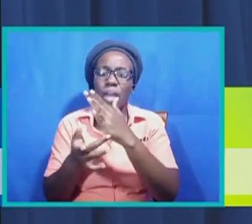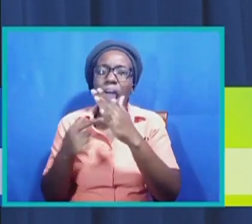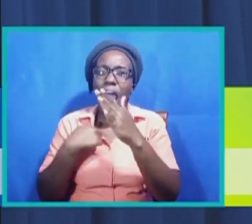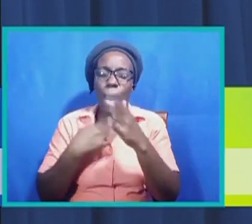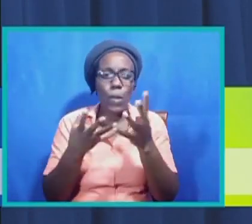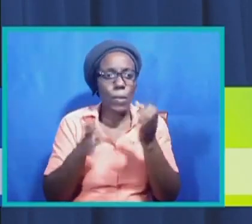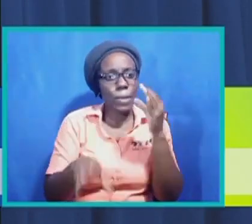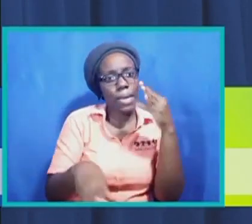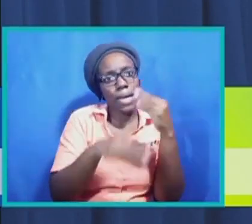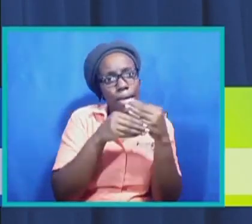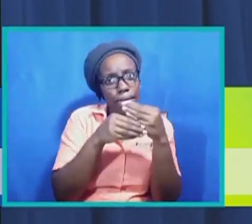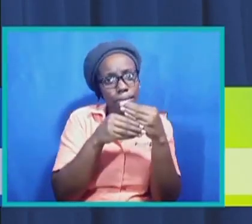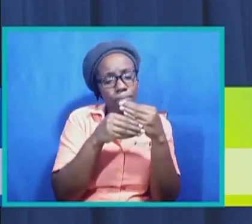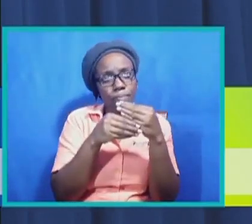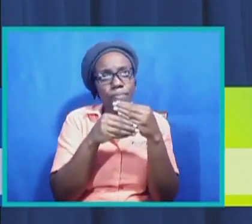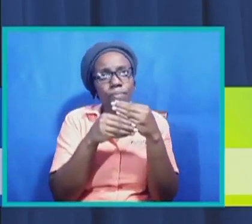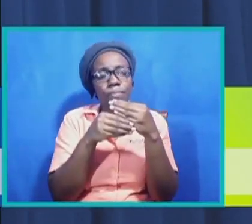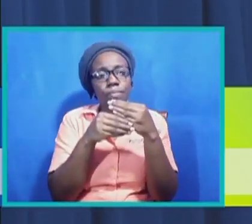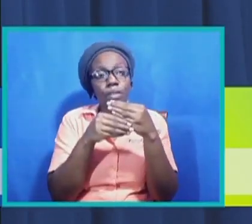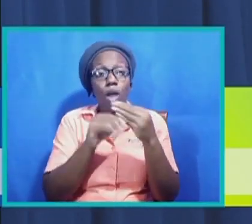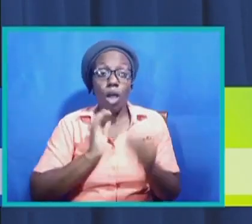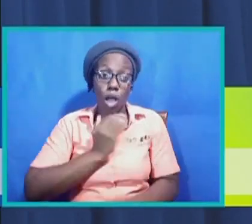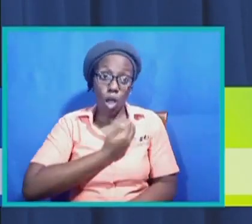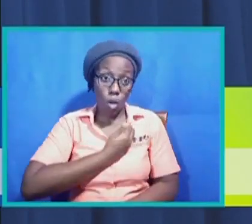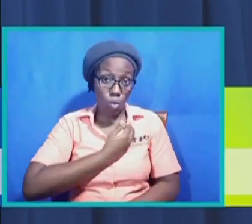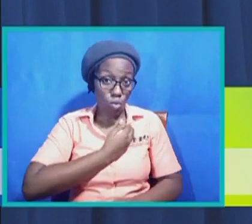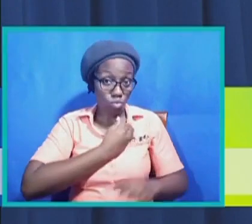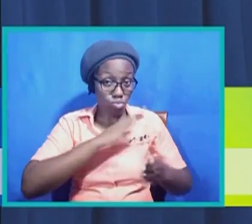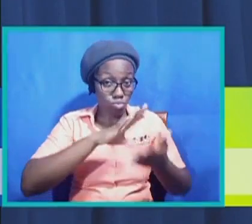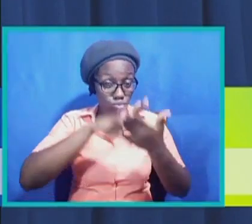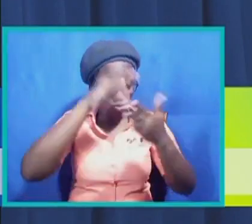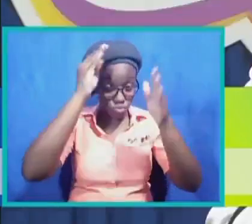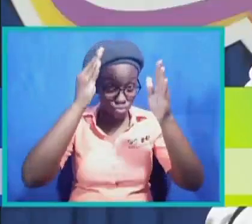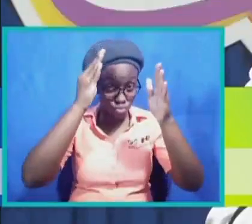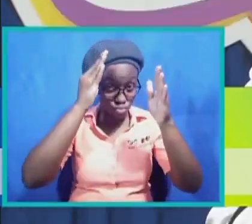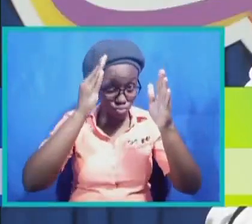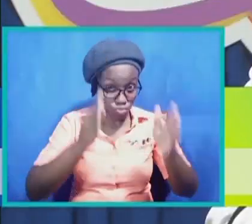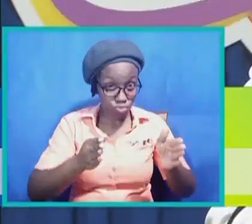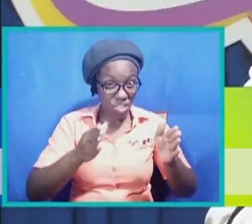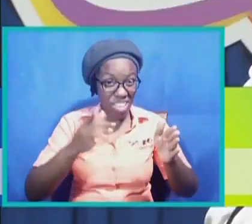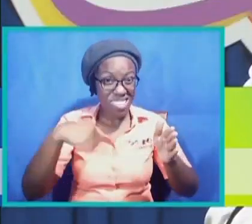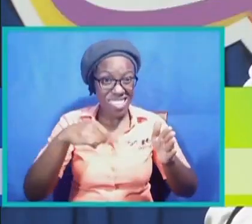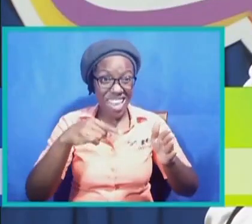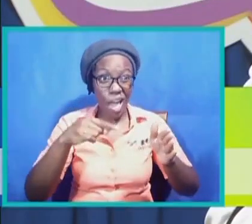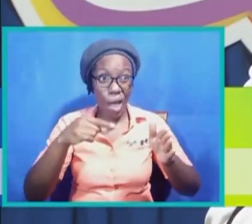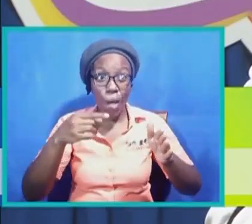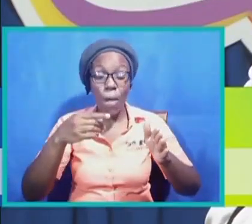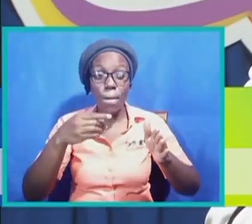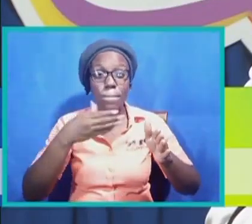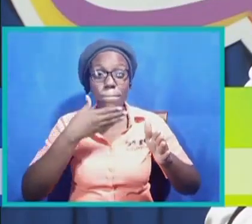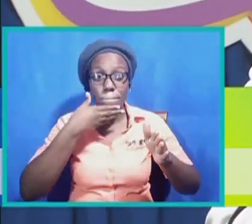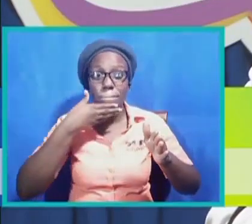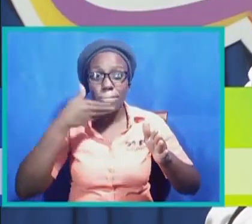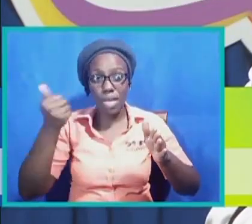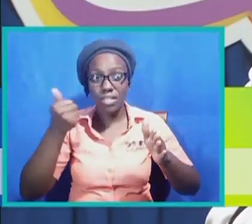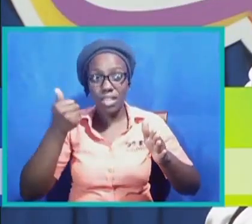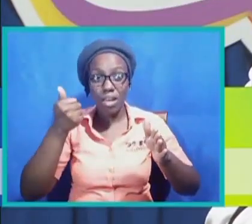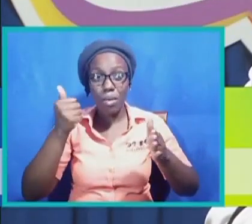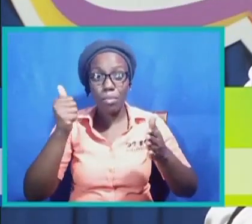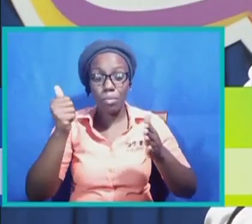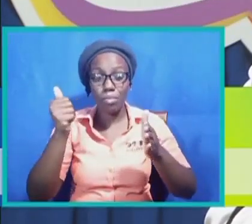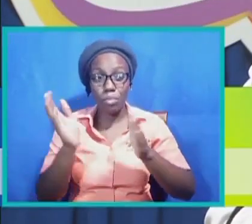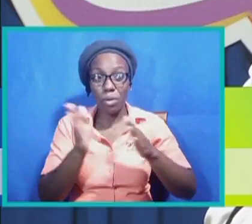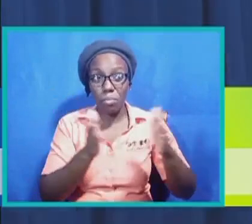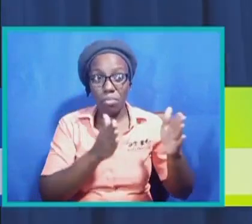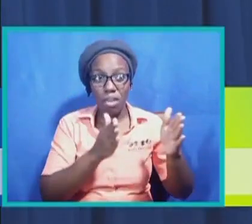our students are actually better prepared for the use of the technology than us adults and teachers.